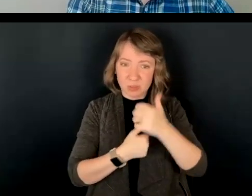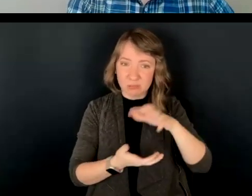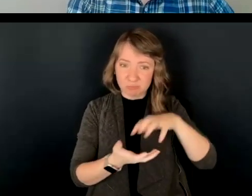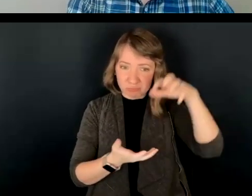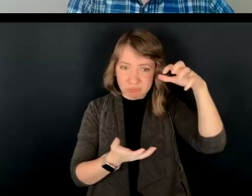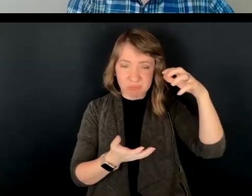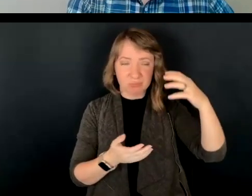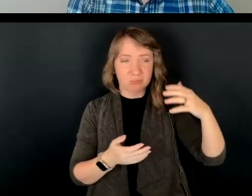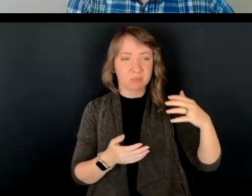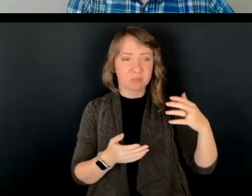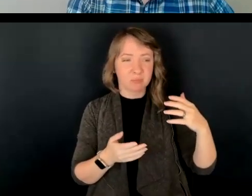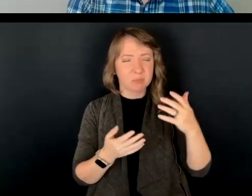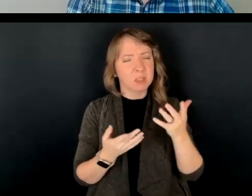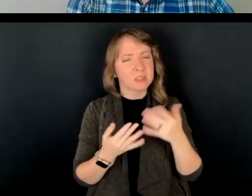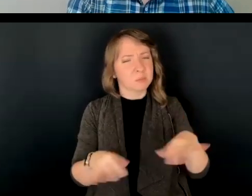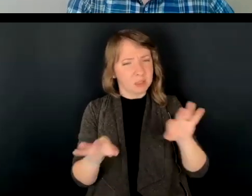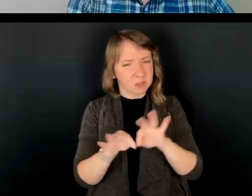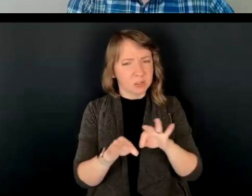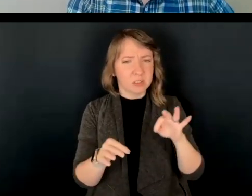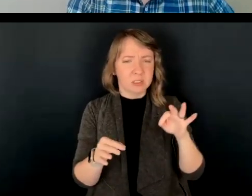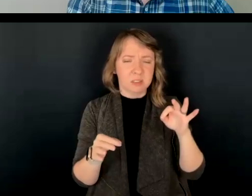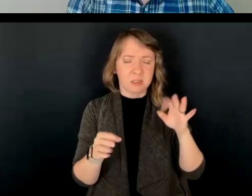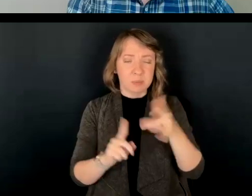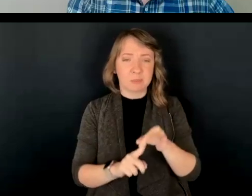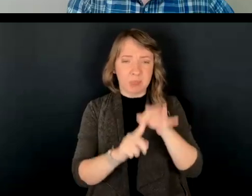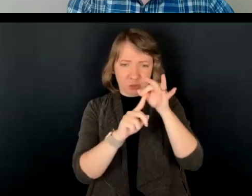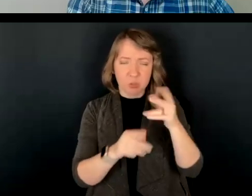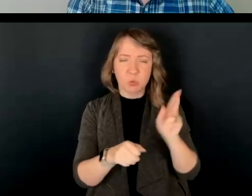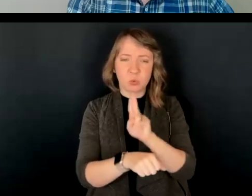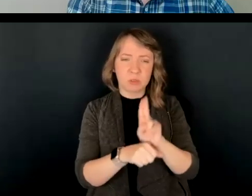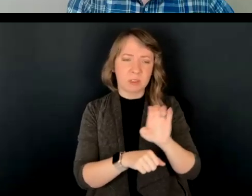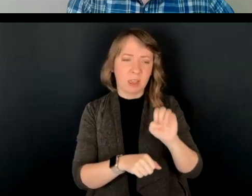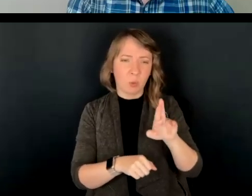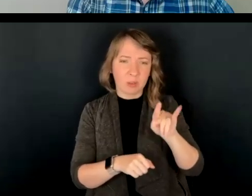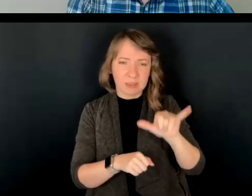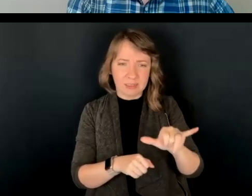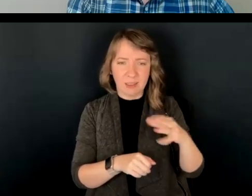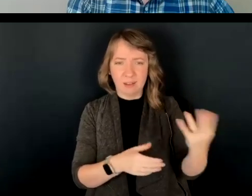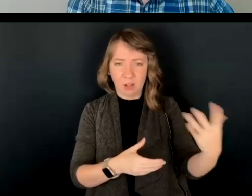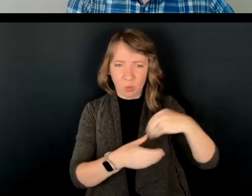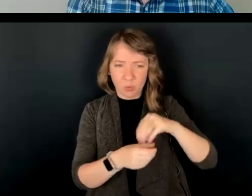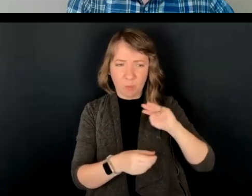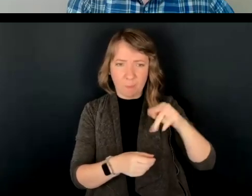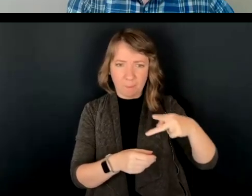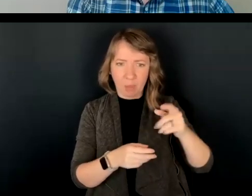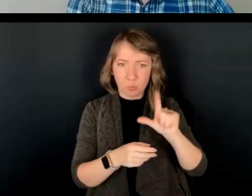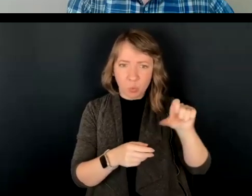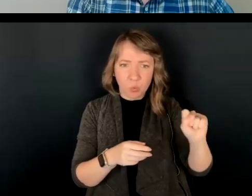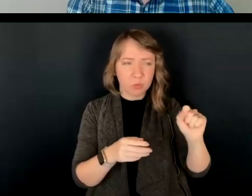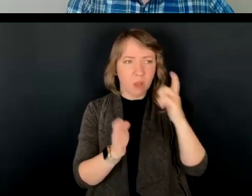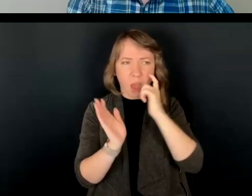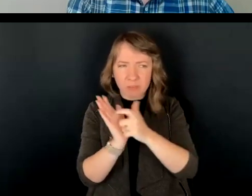the equity and inclusion mappings tools and things like that we have out there now to identify communities at